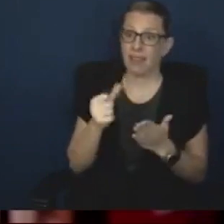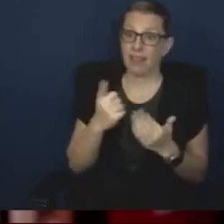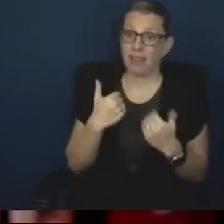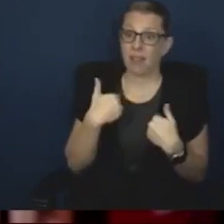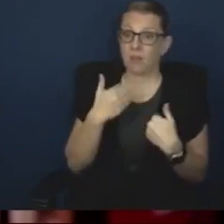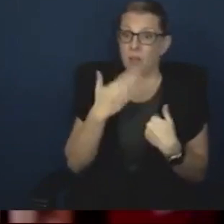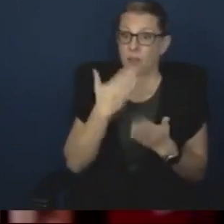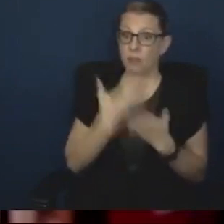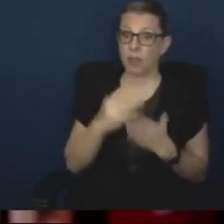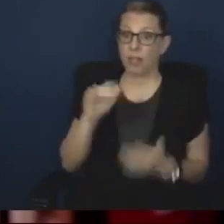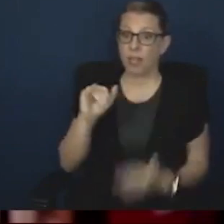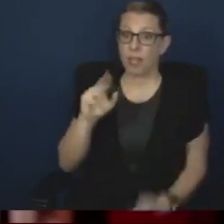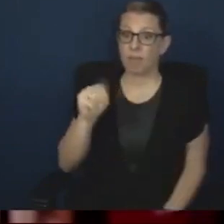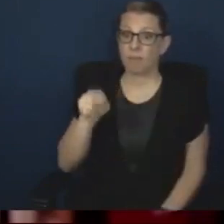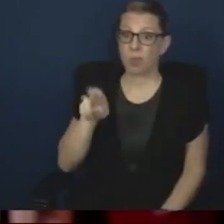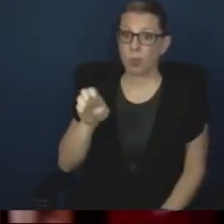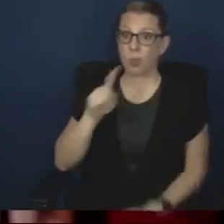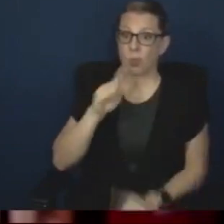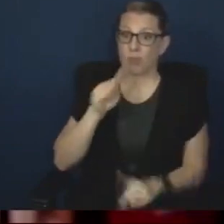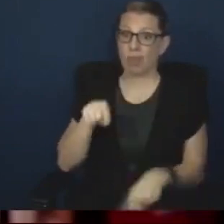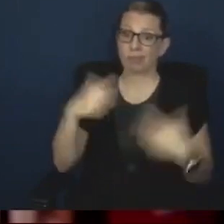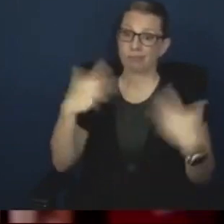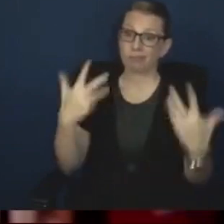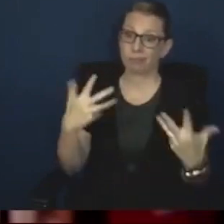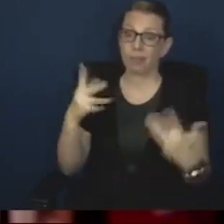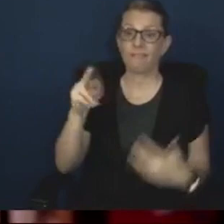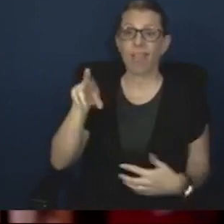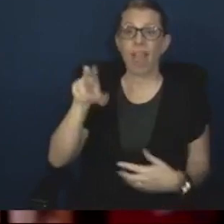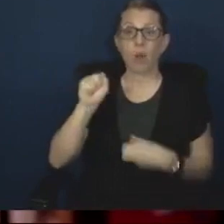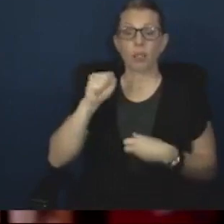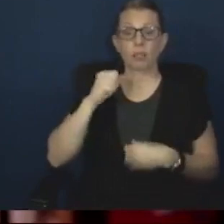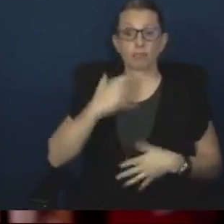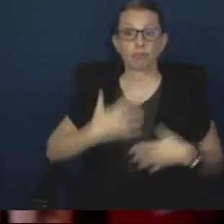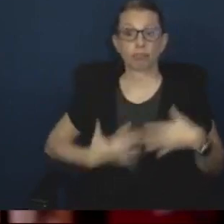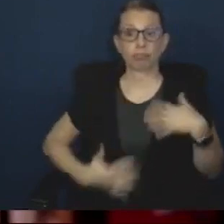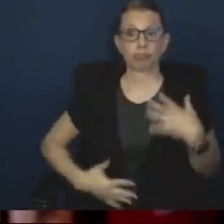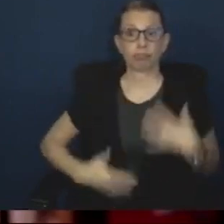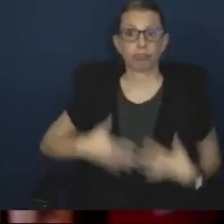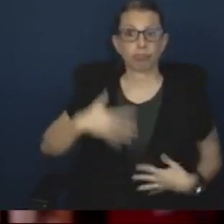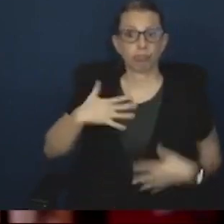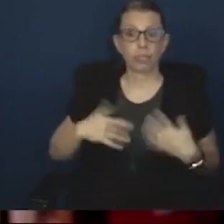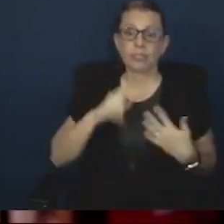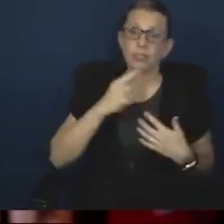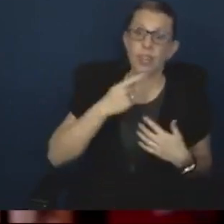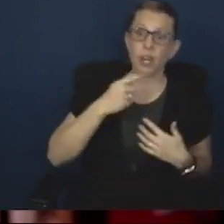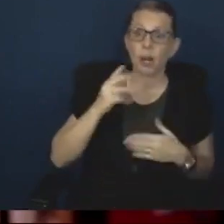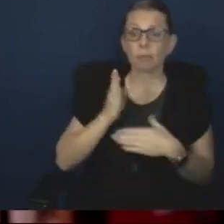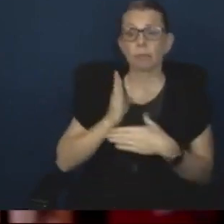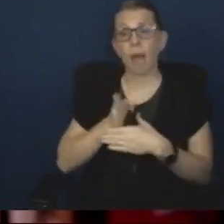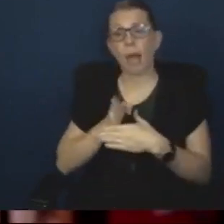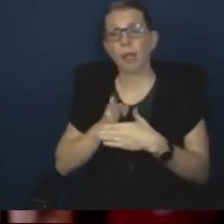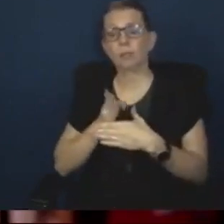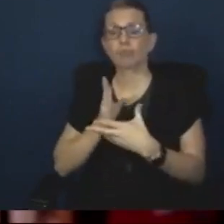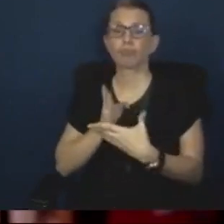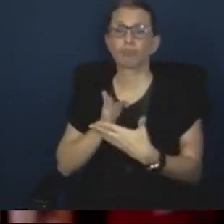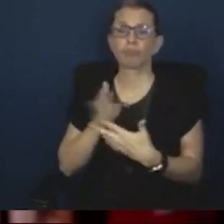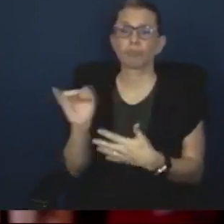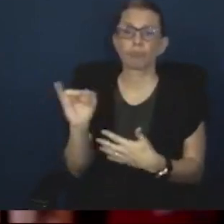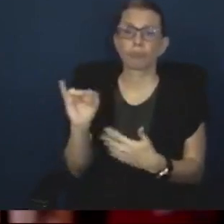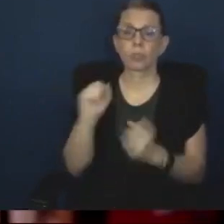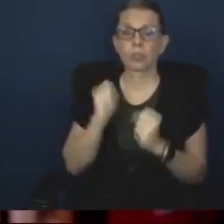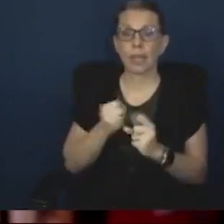because the virus is in you, and depending on whether you have a severe, mild, or moderate infection, that could impact